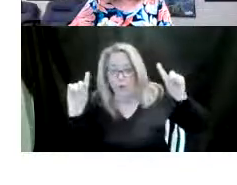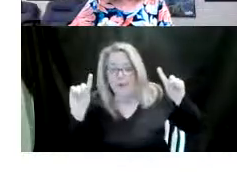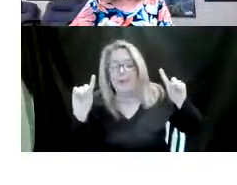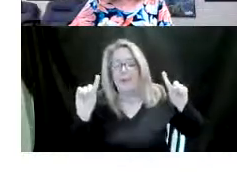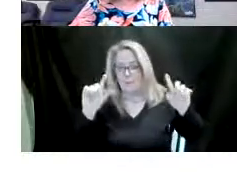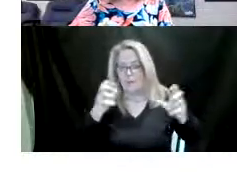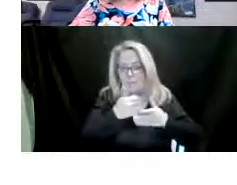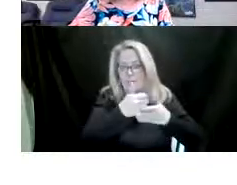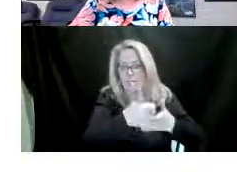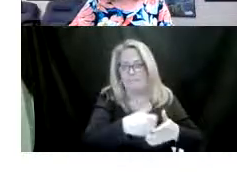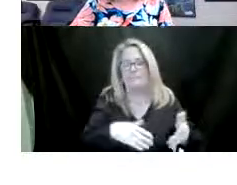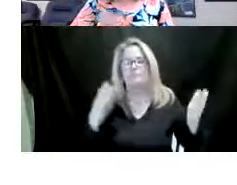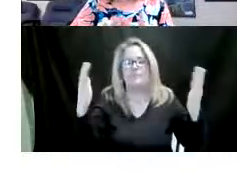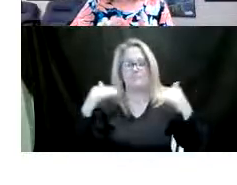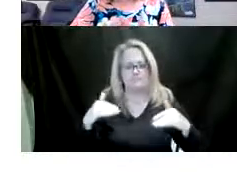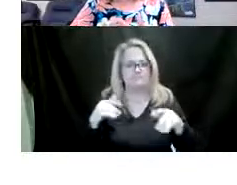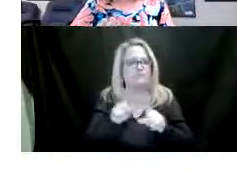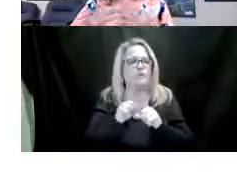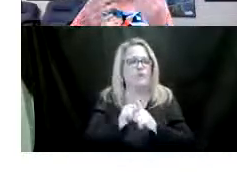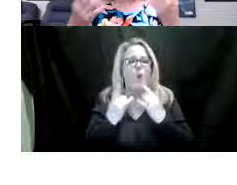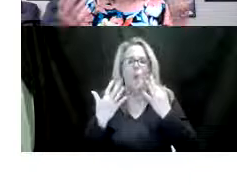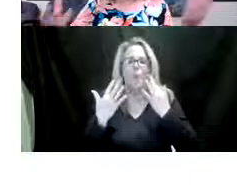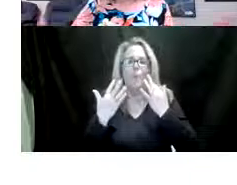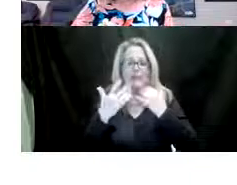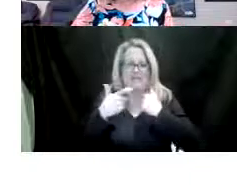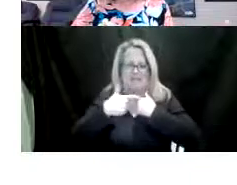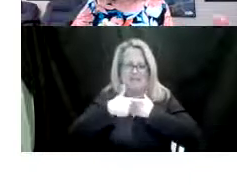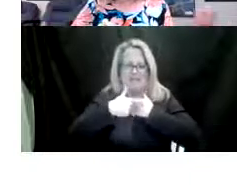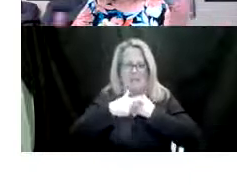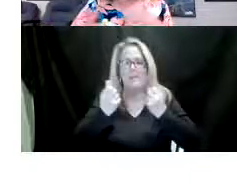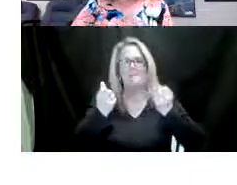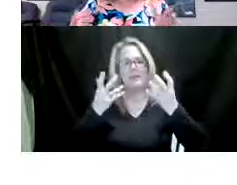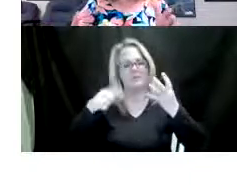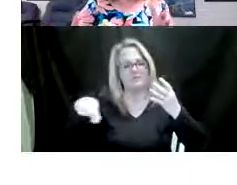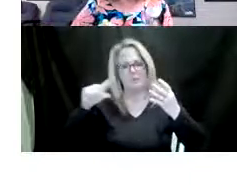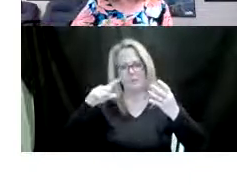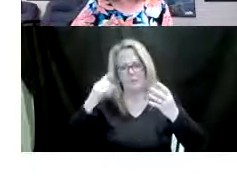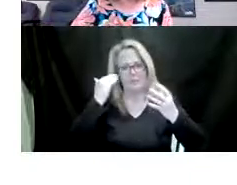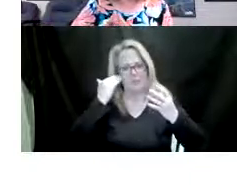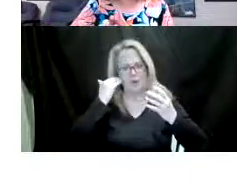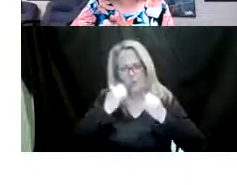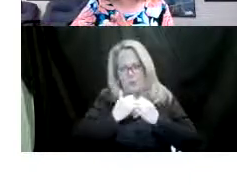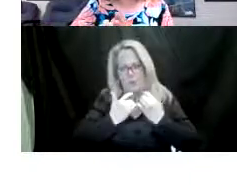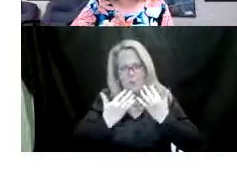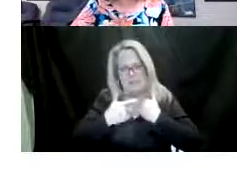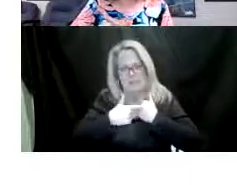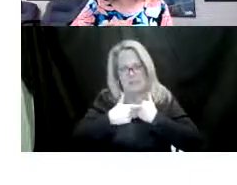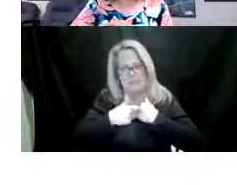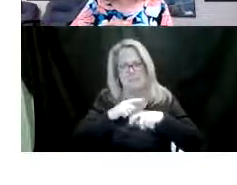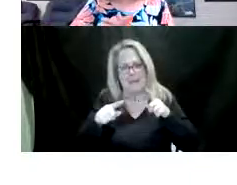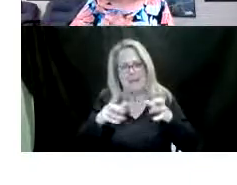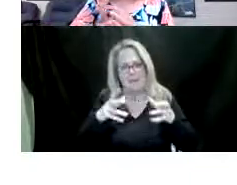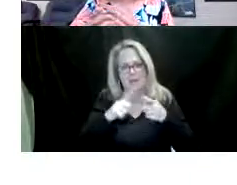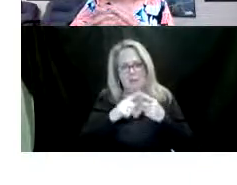Then wait time. Wait time, and again, many of you probably are very, very familiar with this, but this bears talking